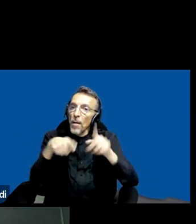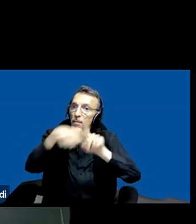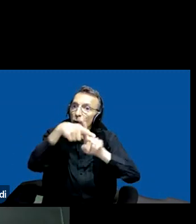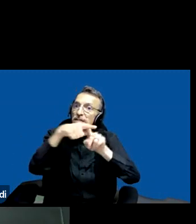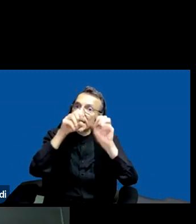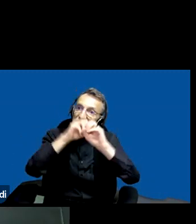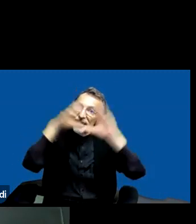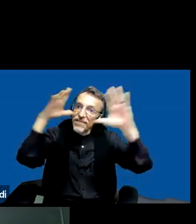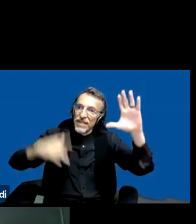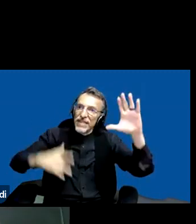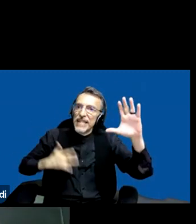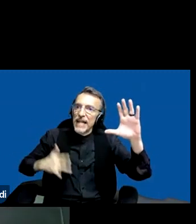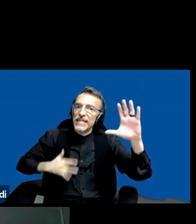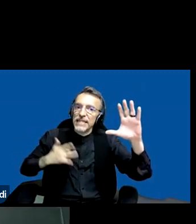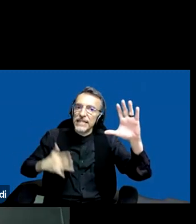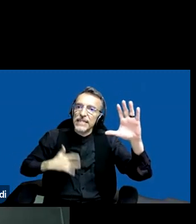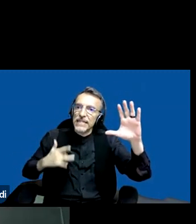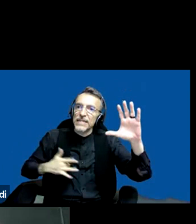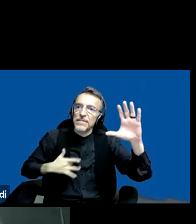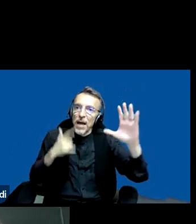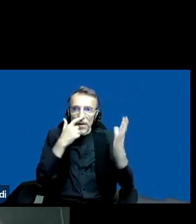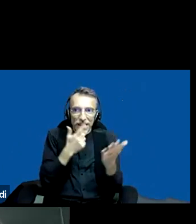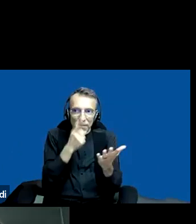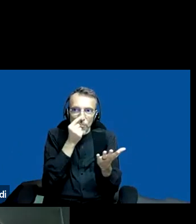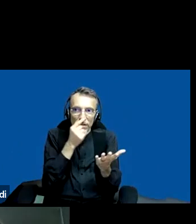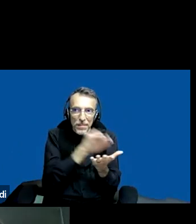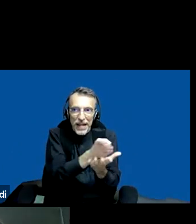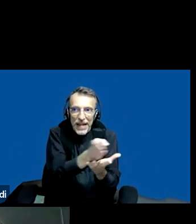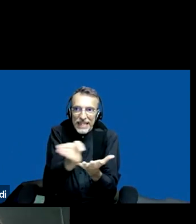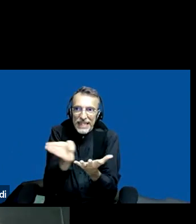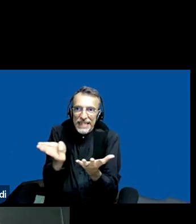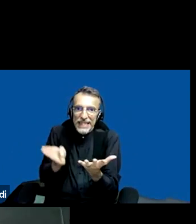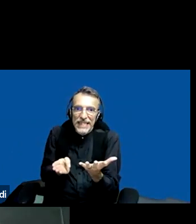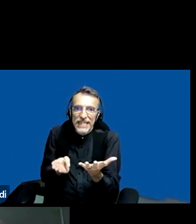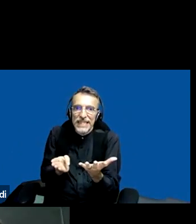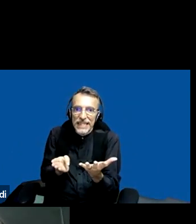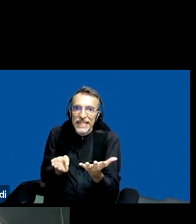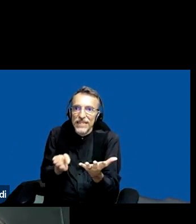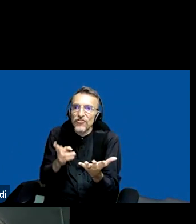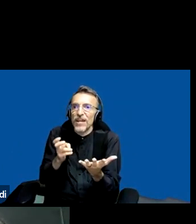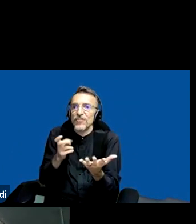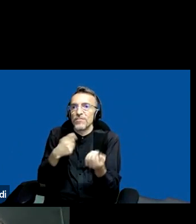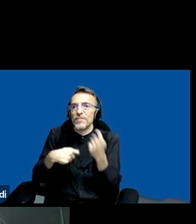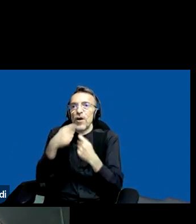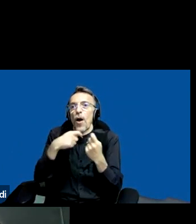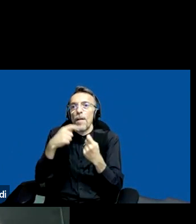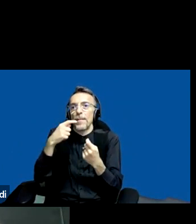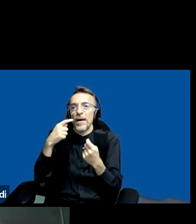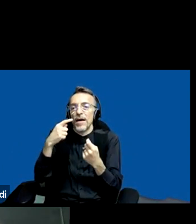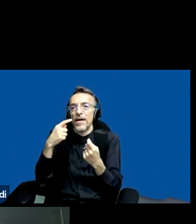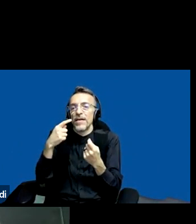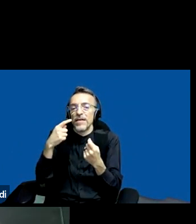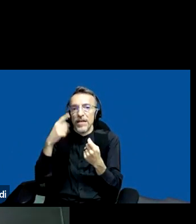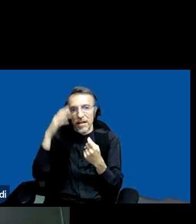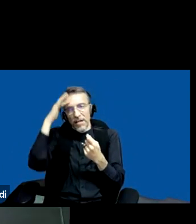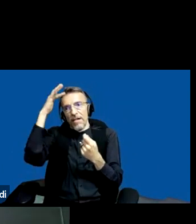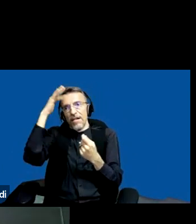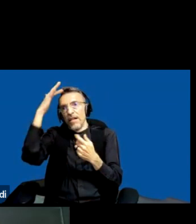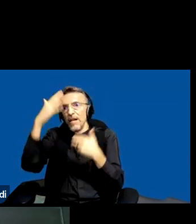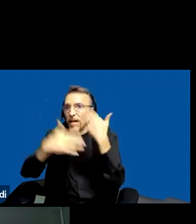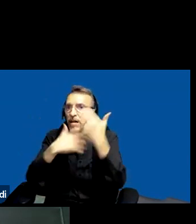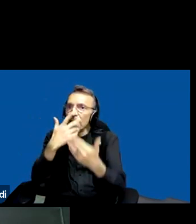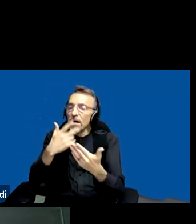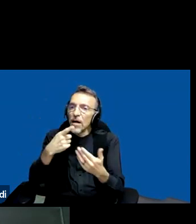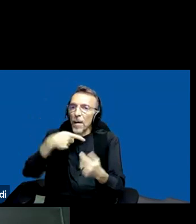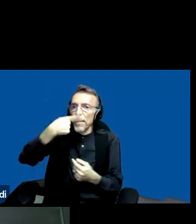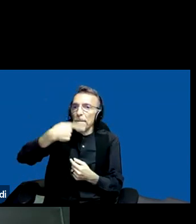of course, have the counter possibility, which would be Naomi Klein's shock doctrine, and the reflections that came